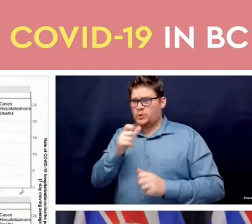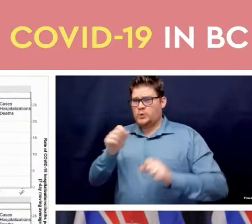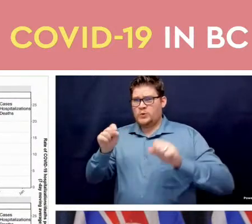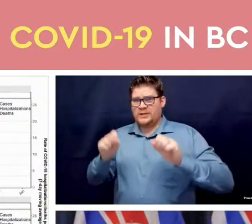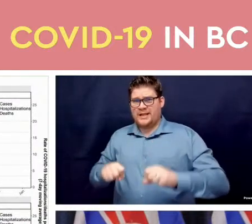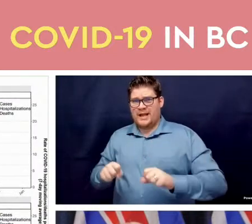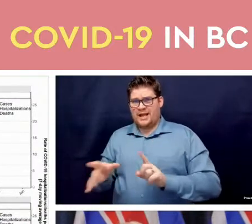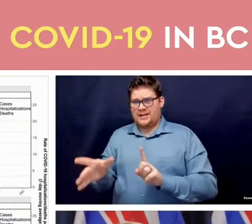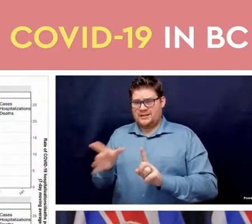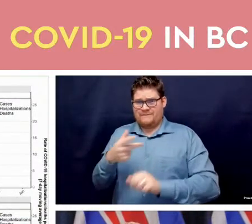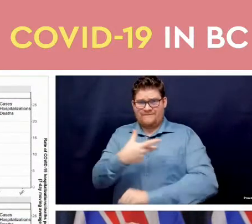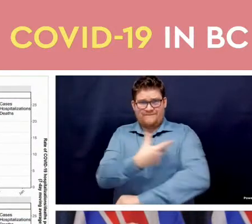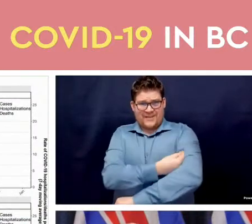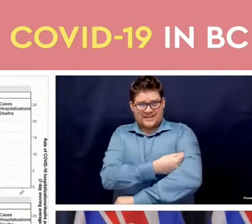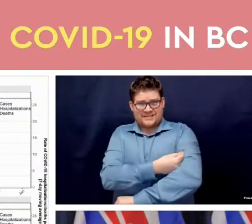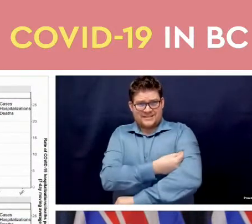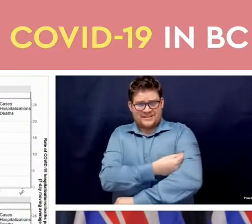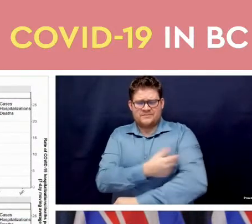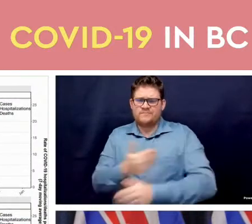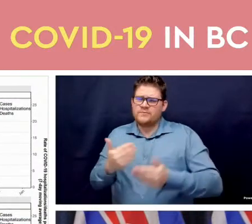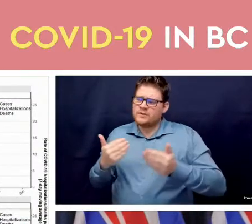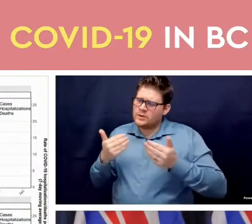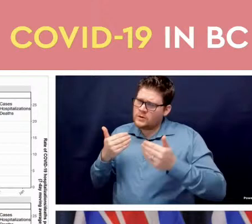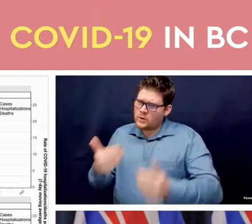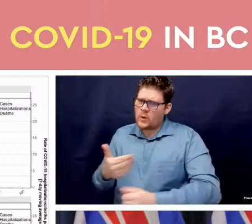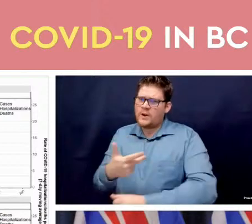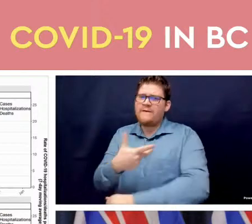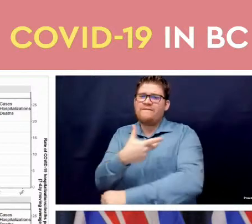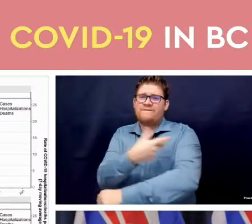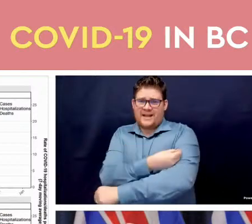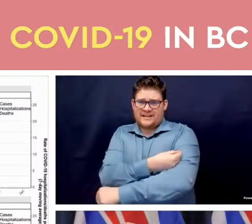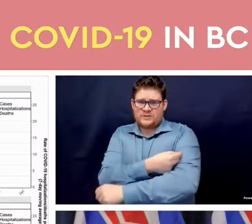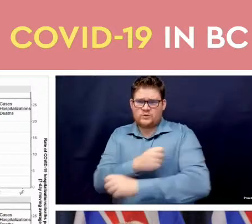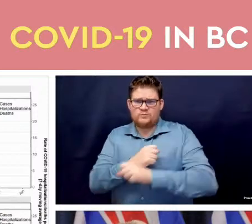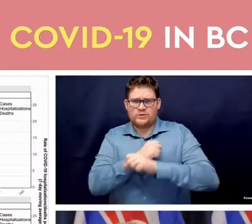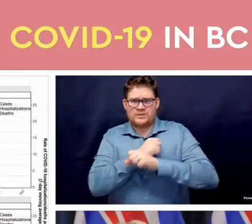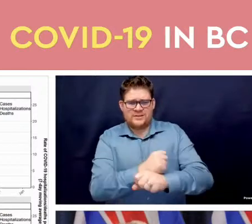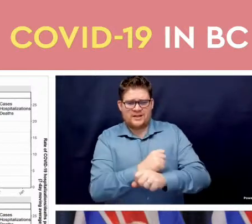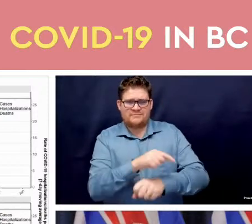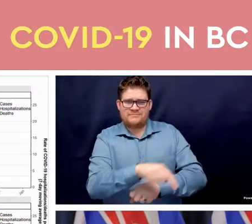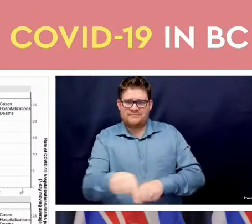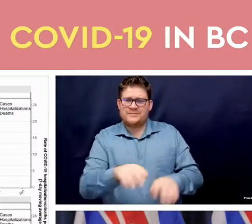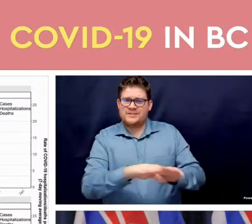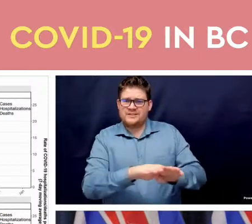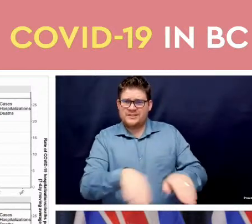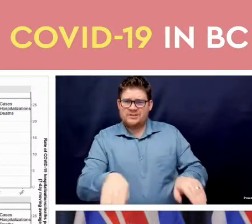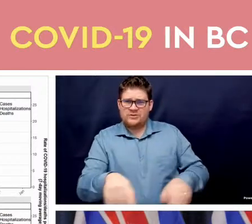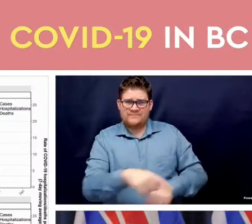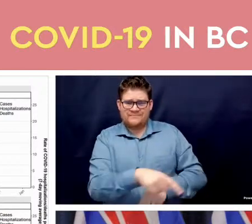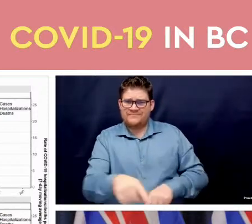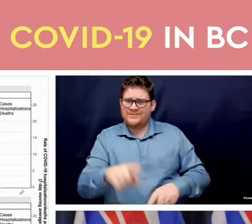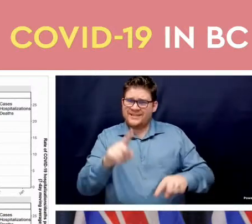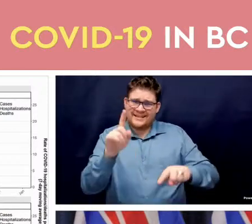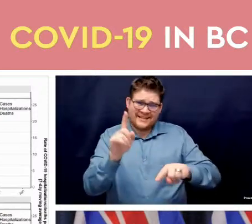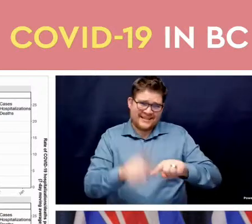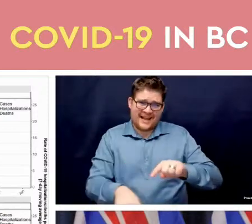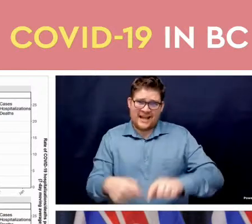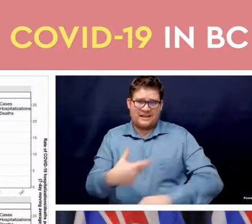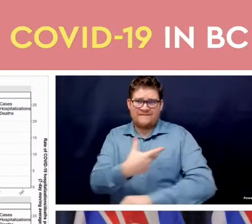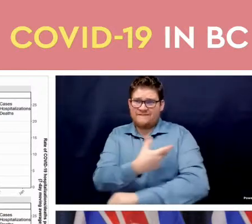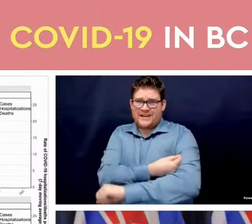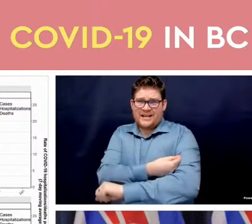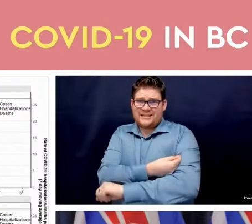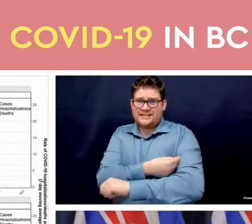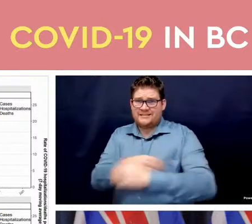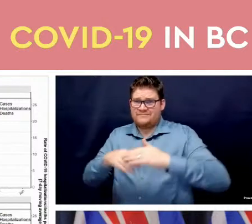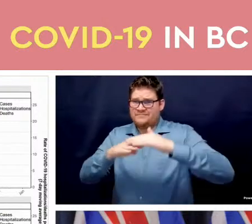to protect them from transmission. We know that the case rates are higher when you don't have vaccine, and the same